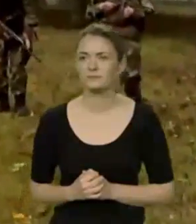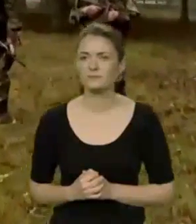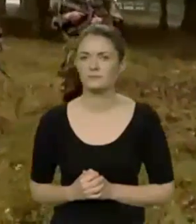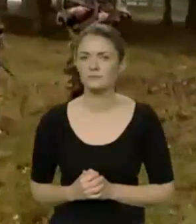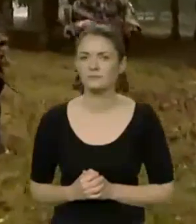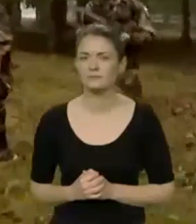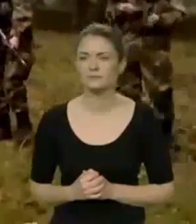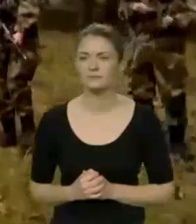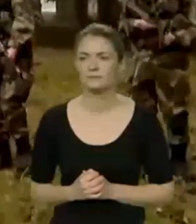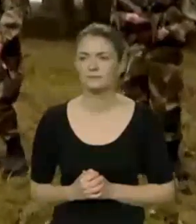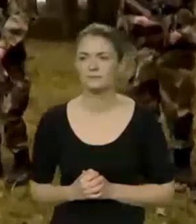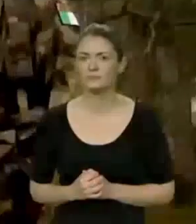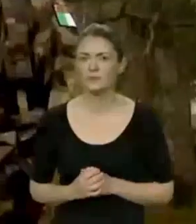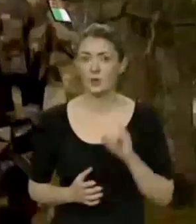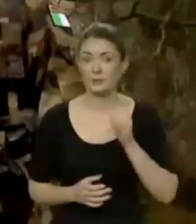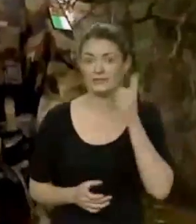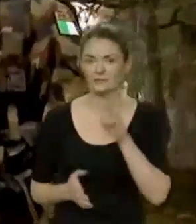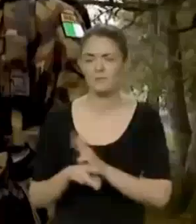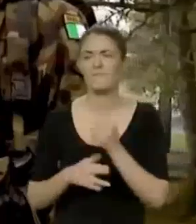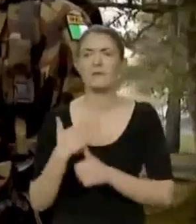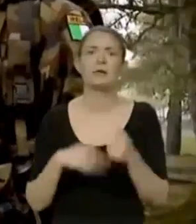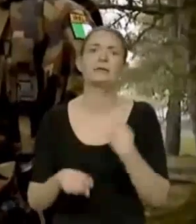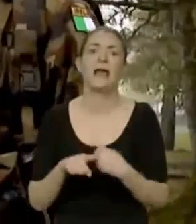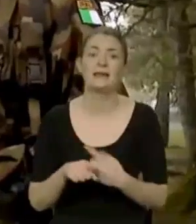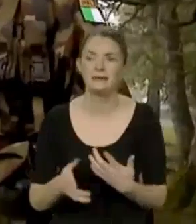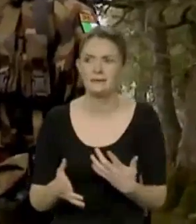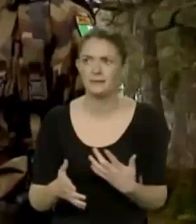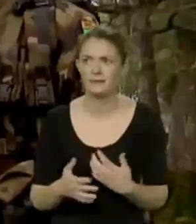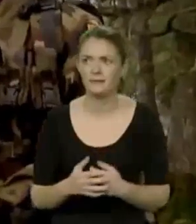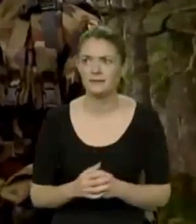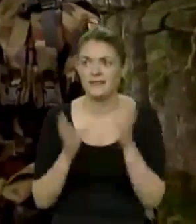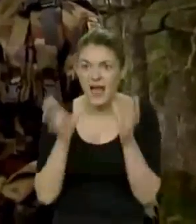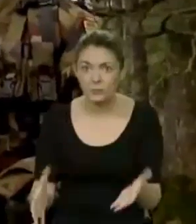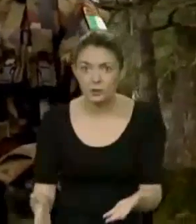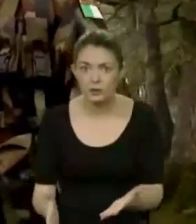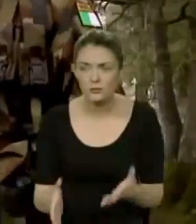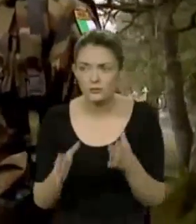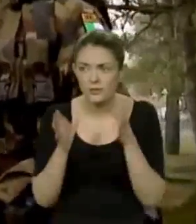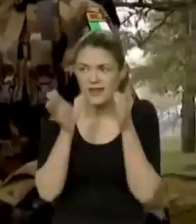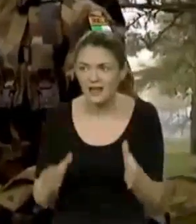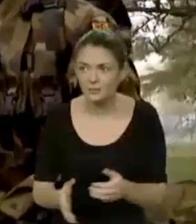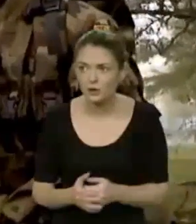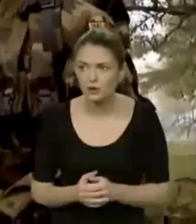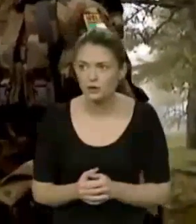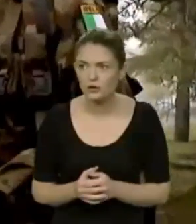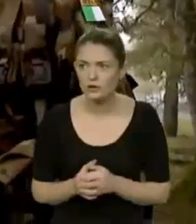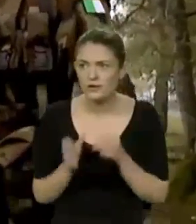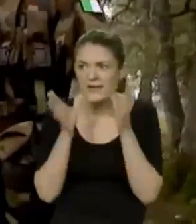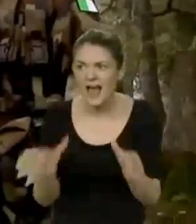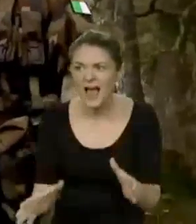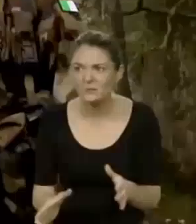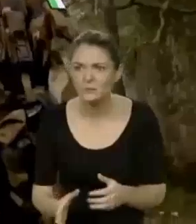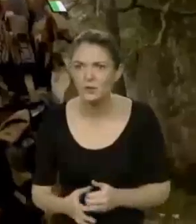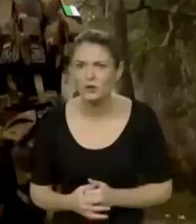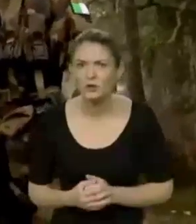Who's at that? Mother of God. Again! Louder! Louder! All right,